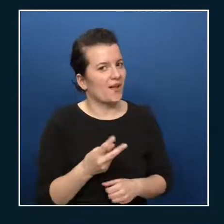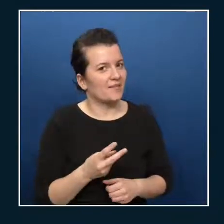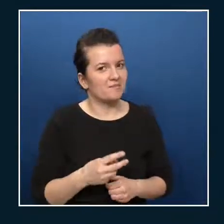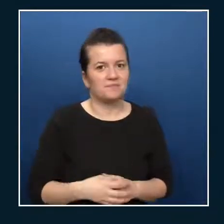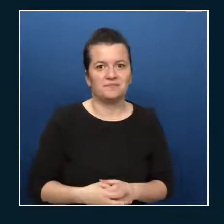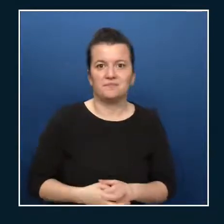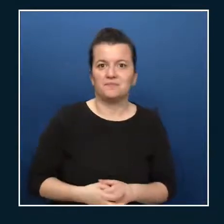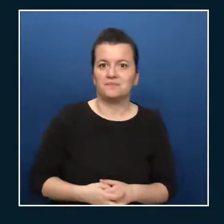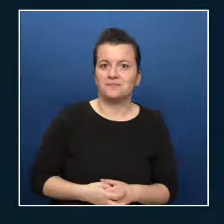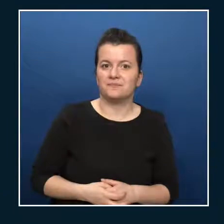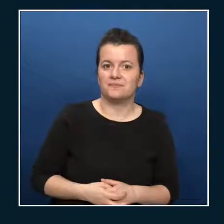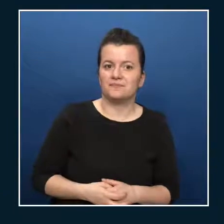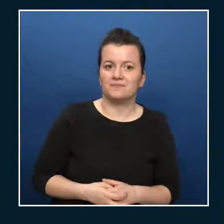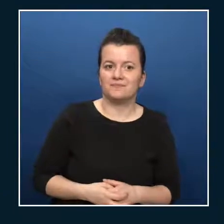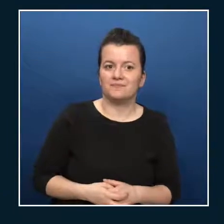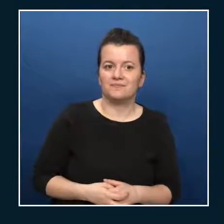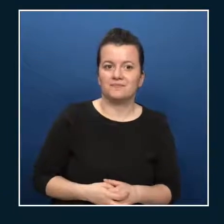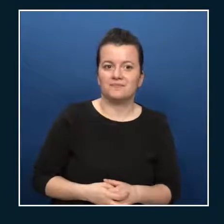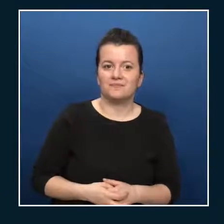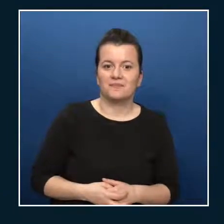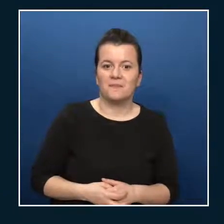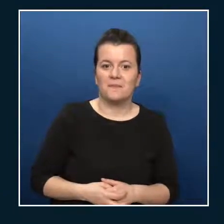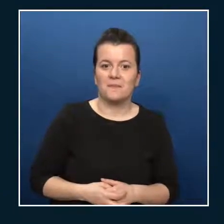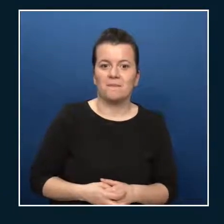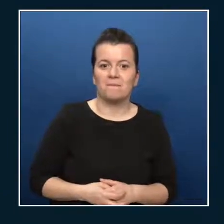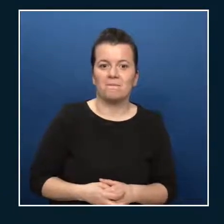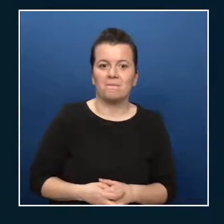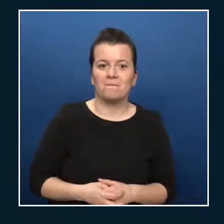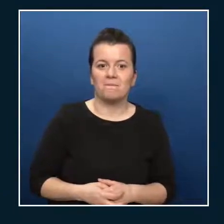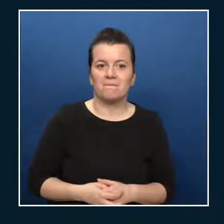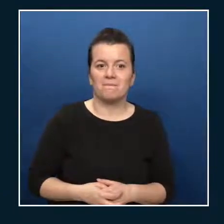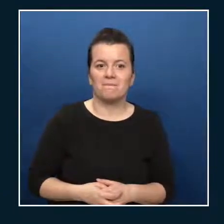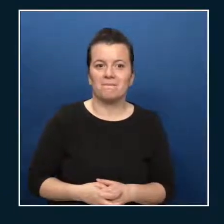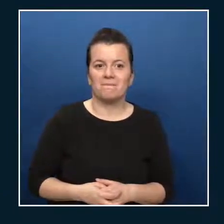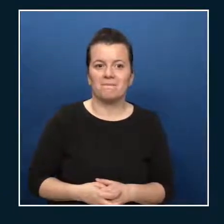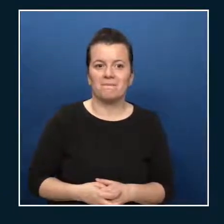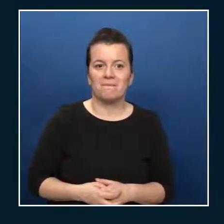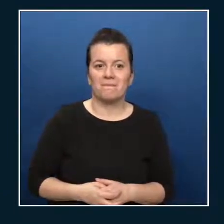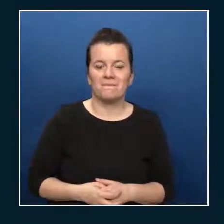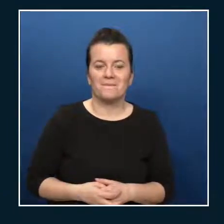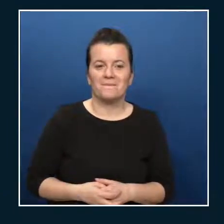All right. I think it should be up in just a few seconds. Okay.